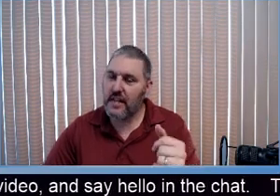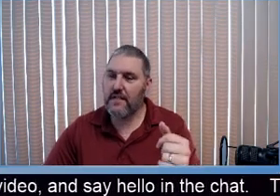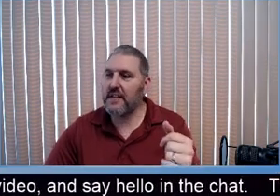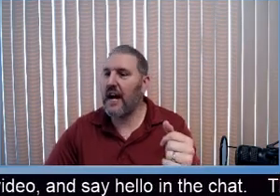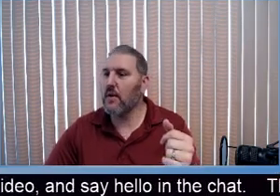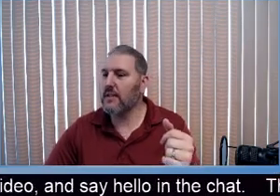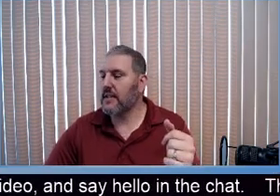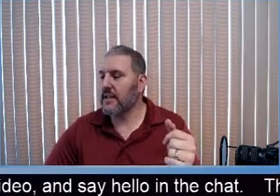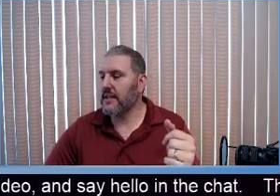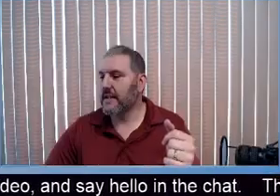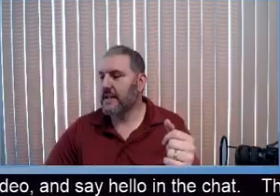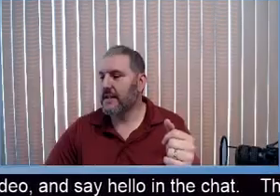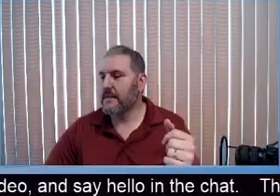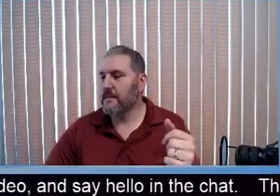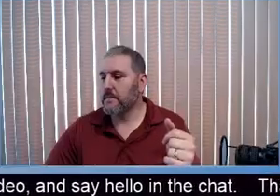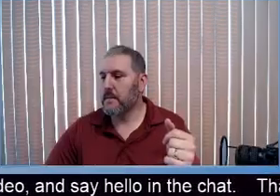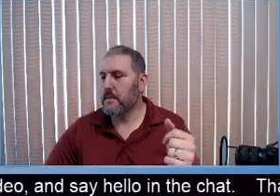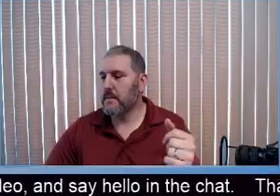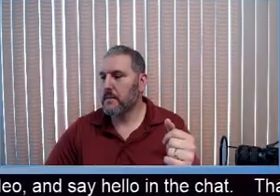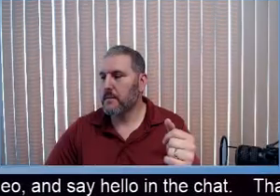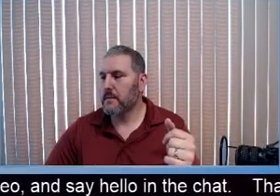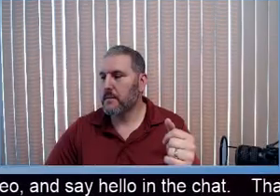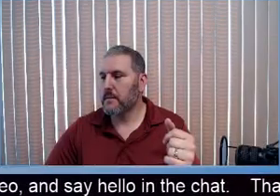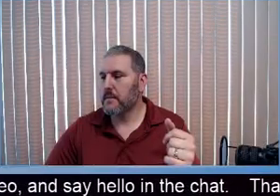Stuff was left out.